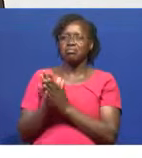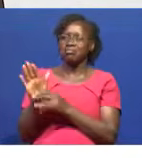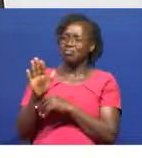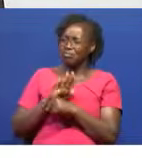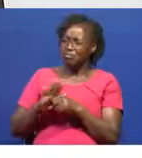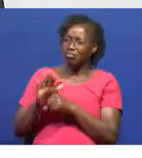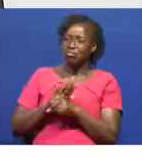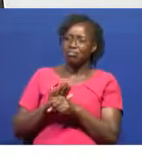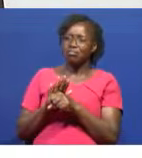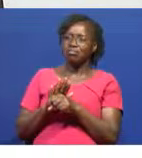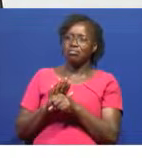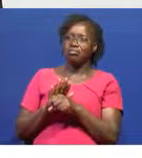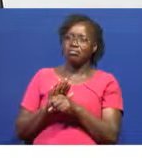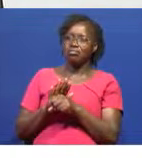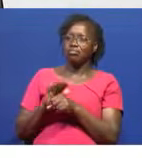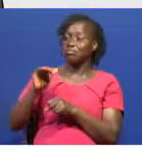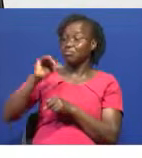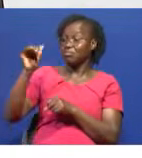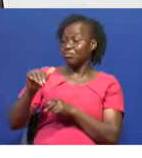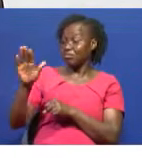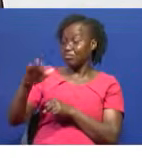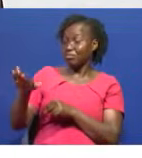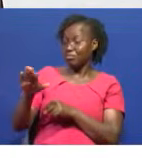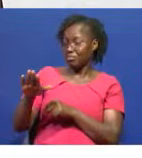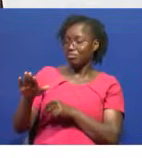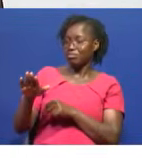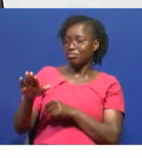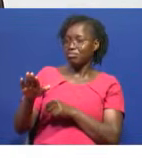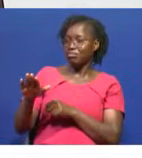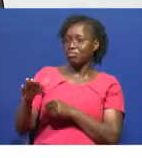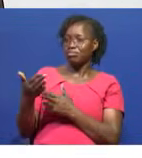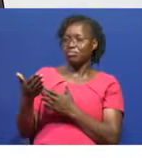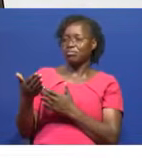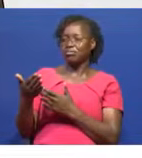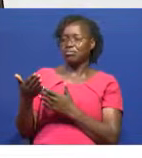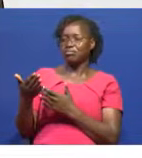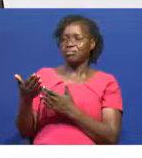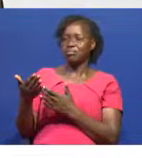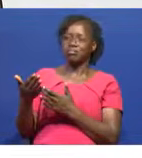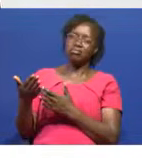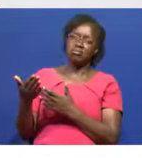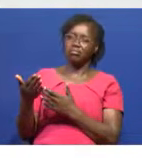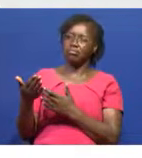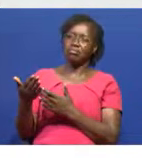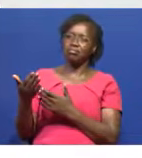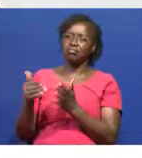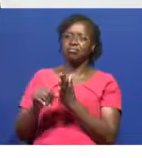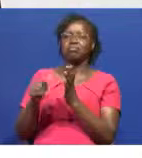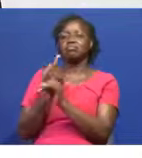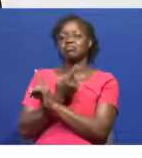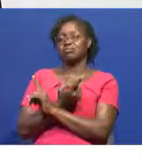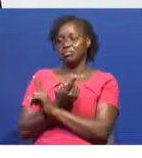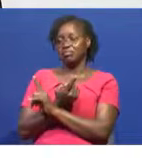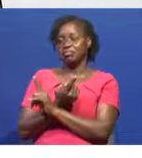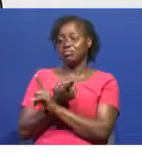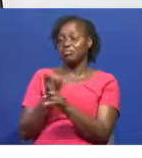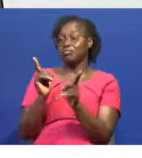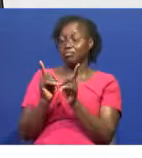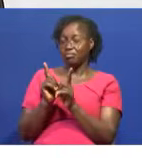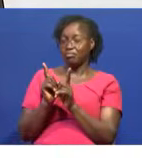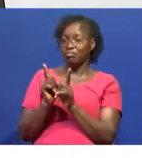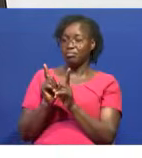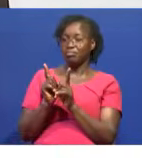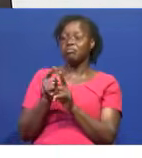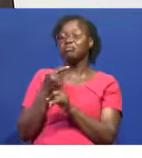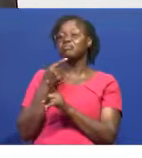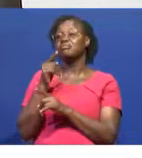congested urban areas, those places could be suffering from, the problem might be different. However, like